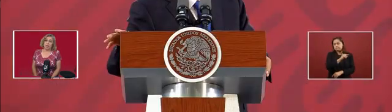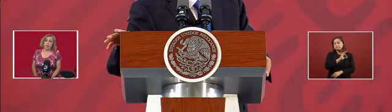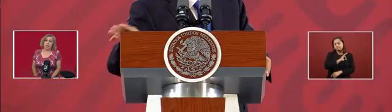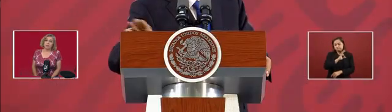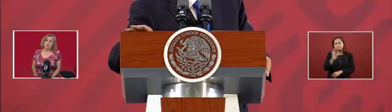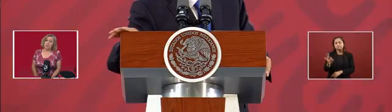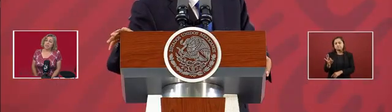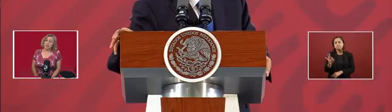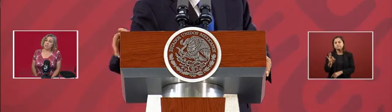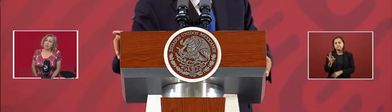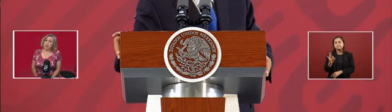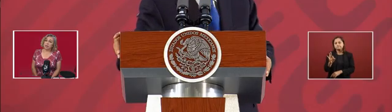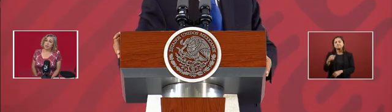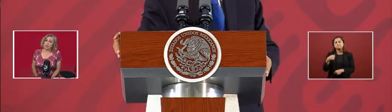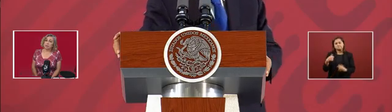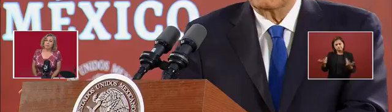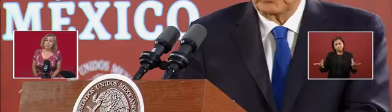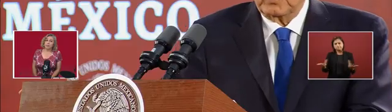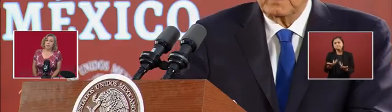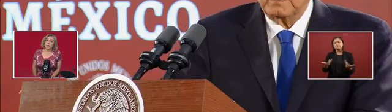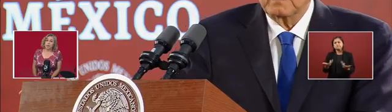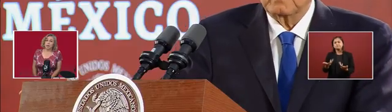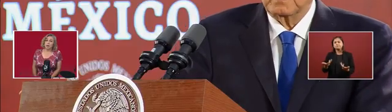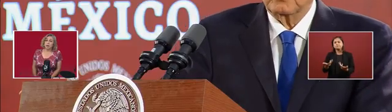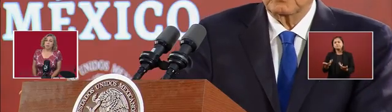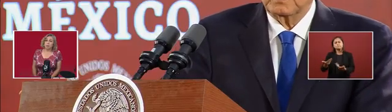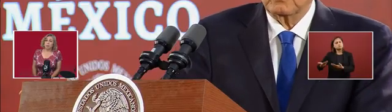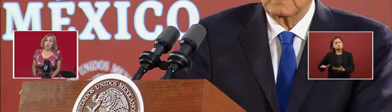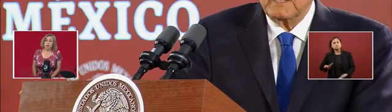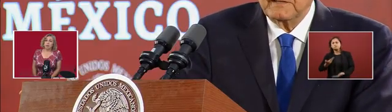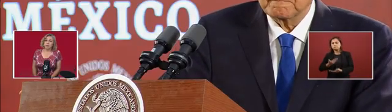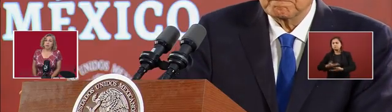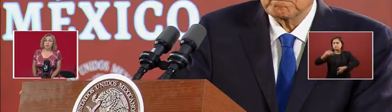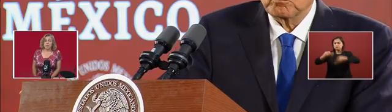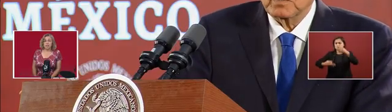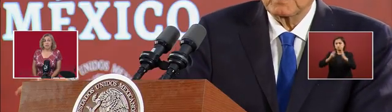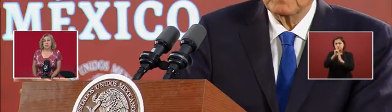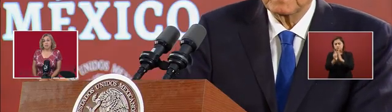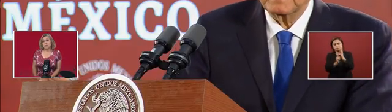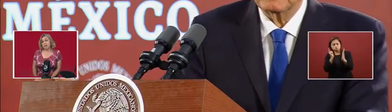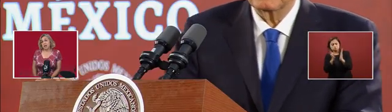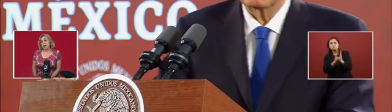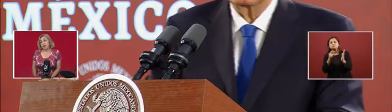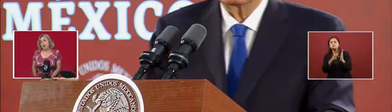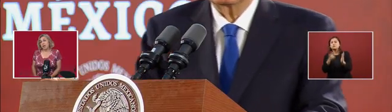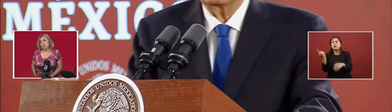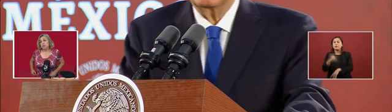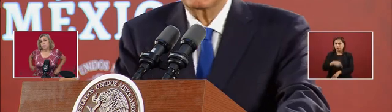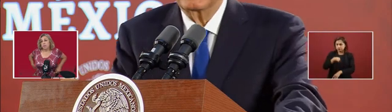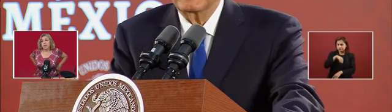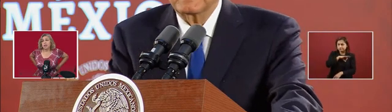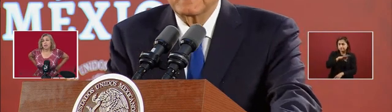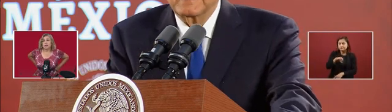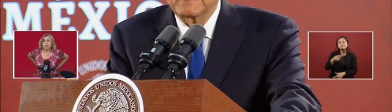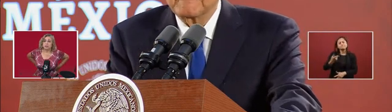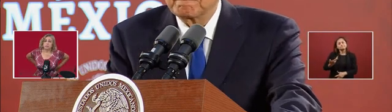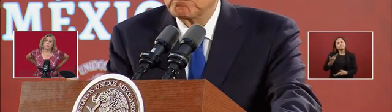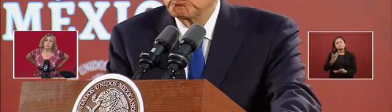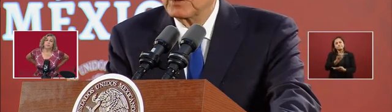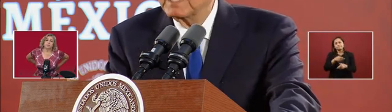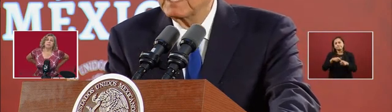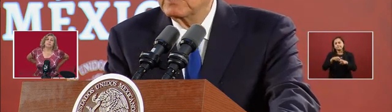to explain esto regarding this, que Jesús sea and that Jesus shall